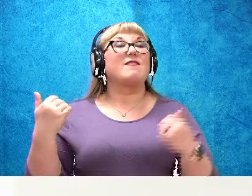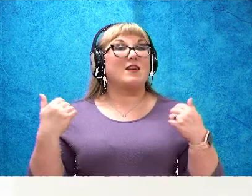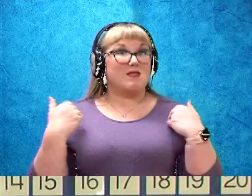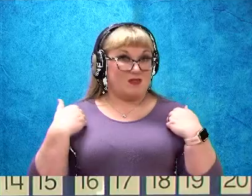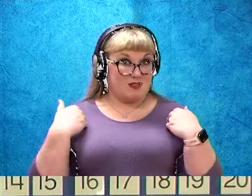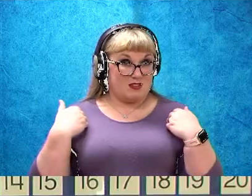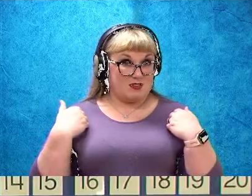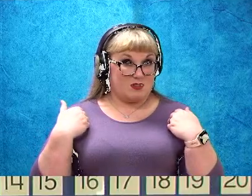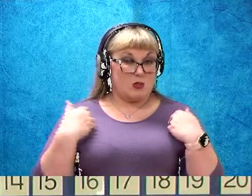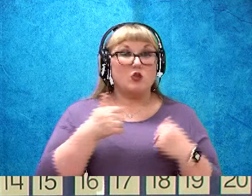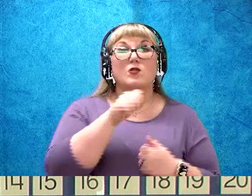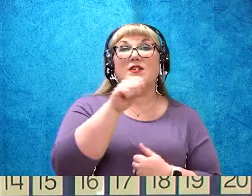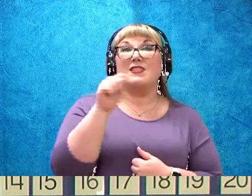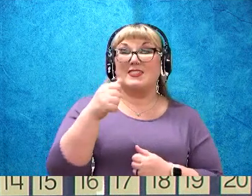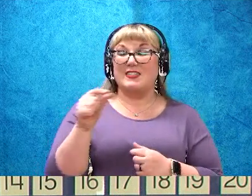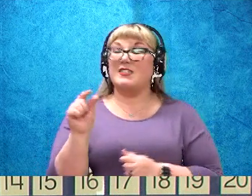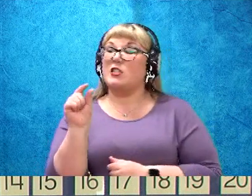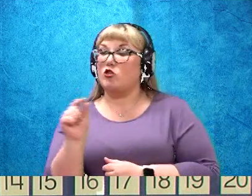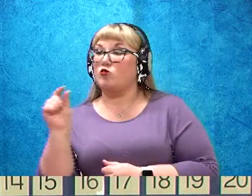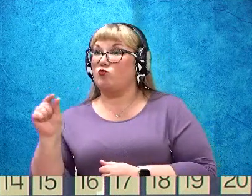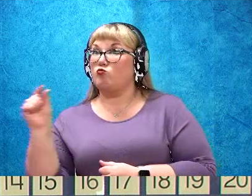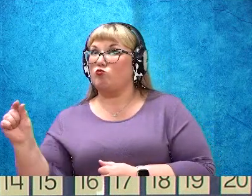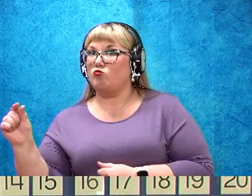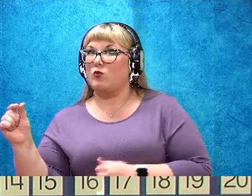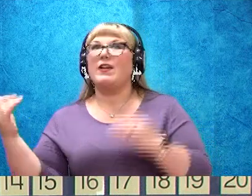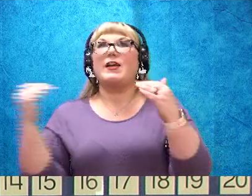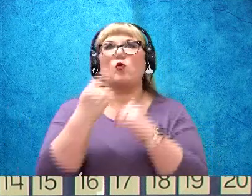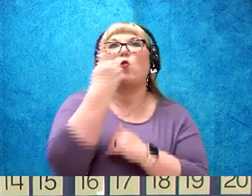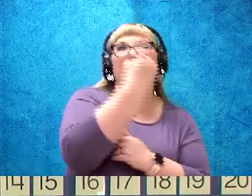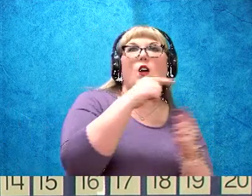have 10 cubes and 1 rod.